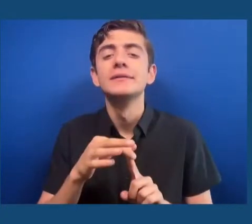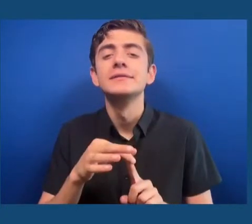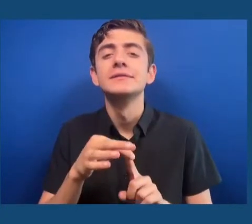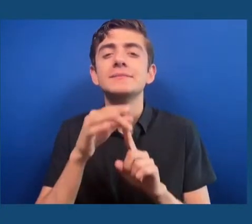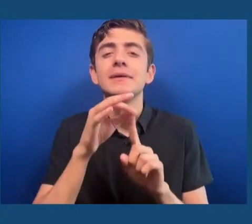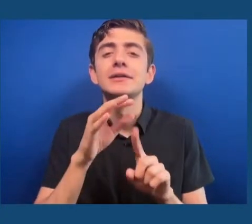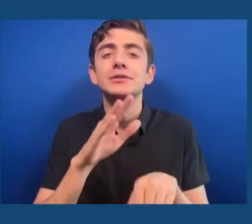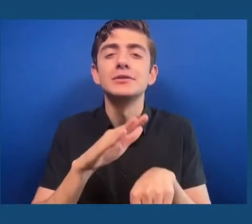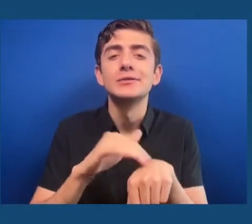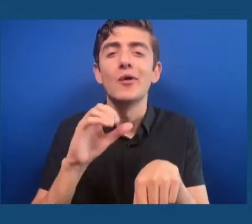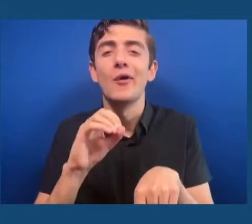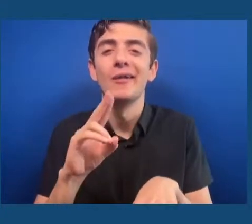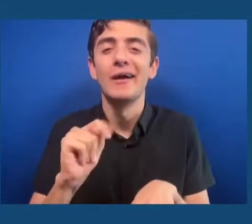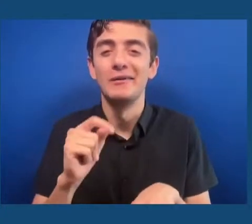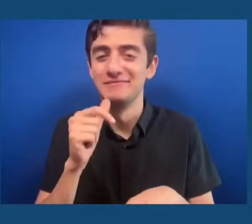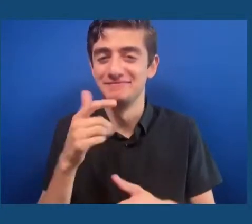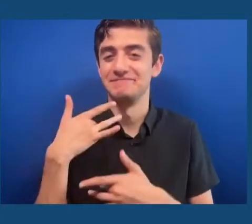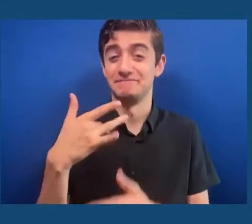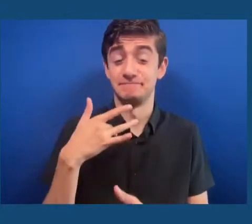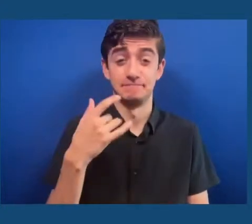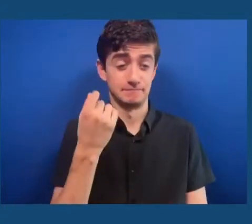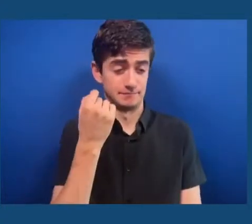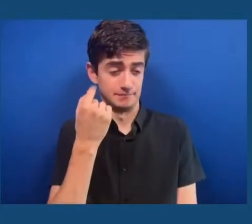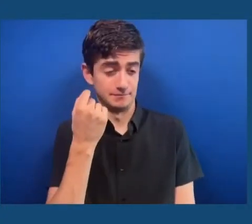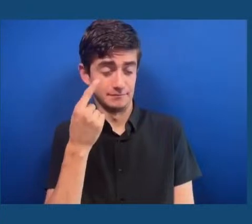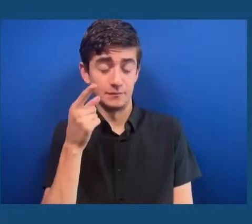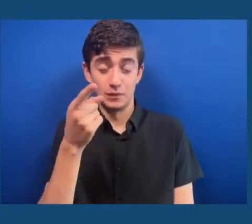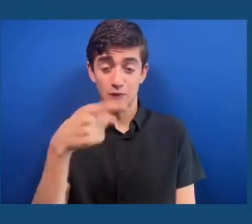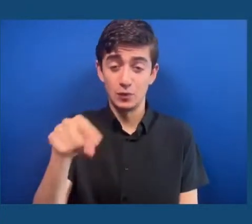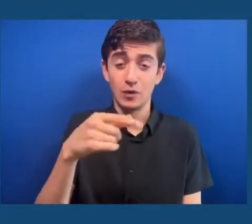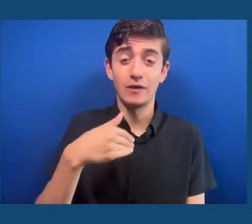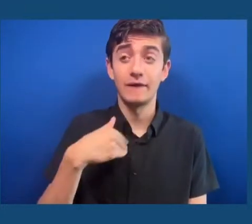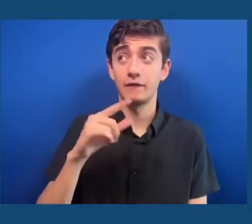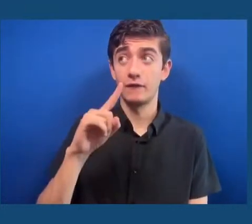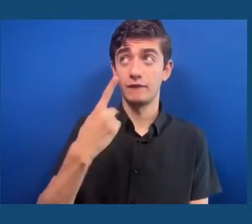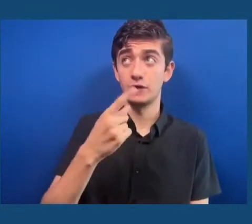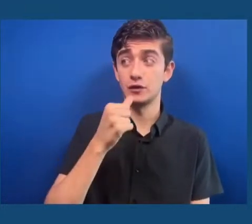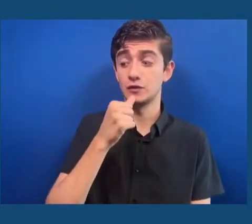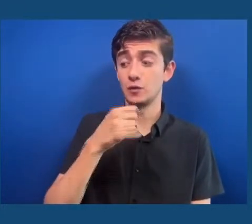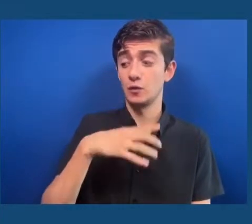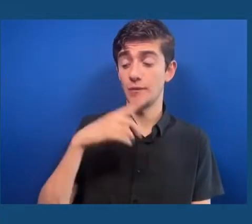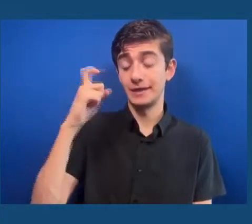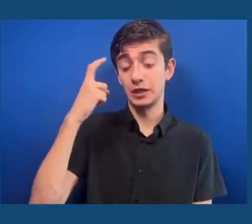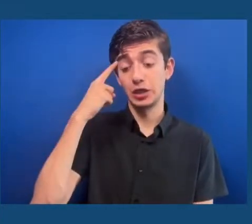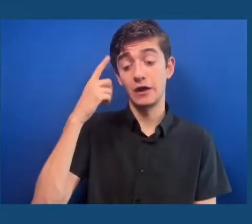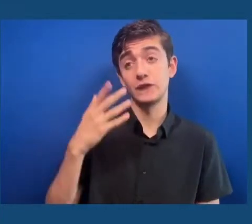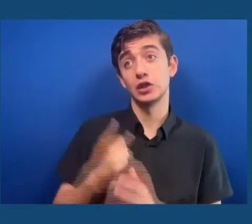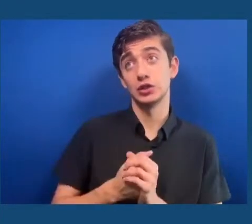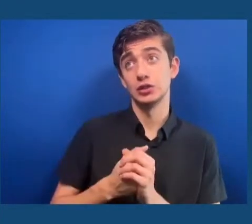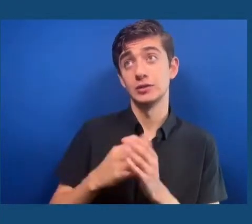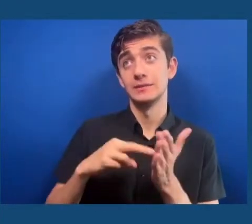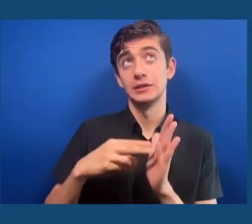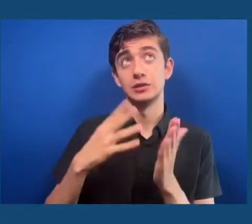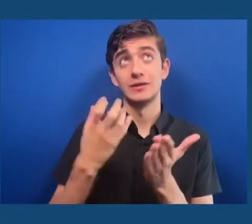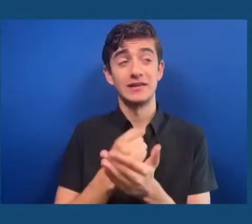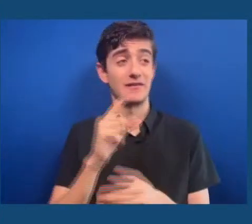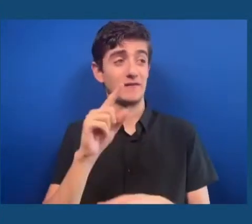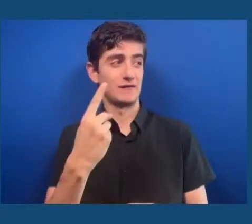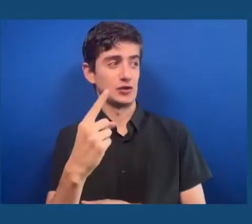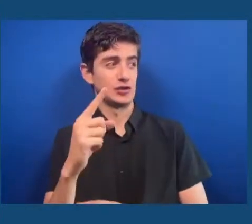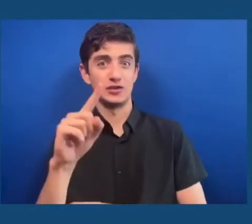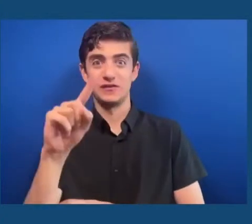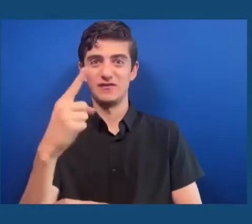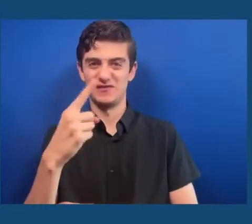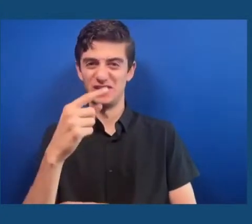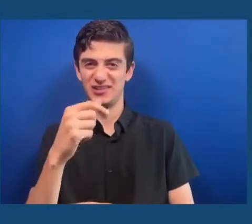this, but because you have the first woman governor, you also get the bonus of having the first gentleman in history. And